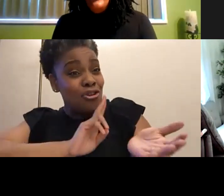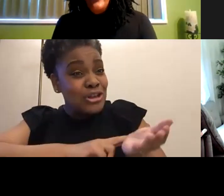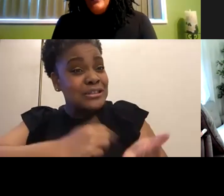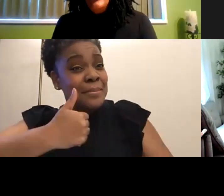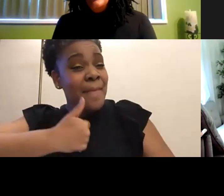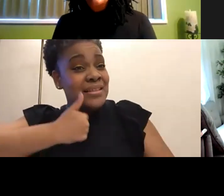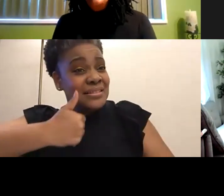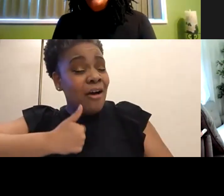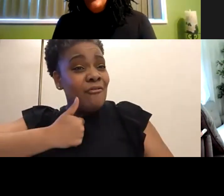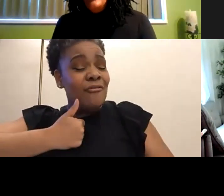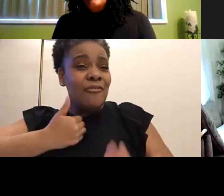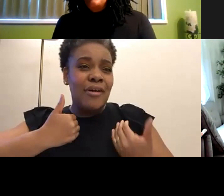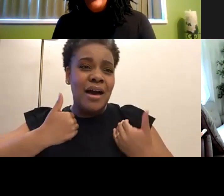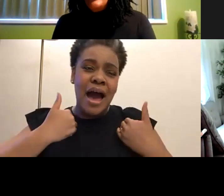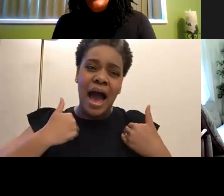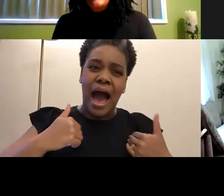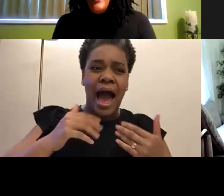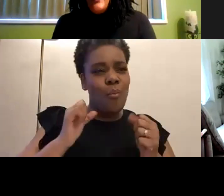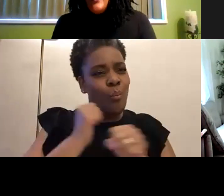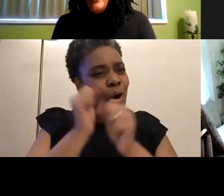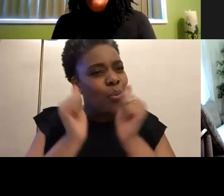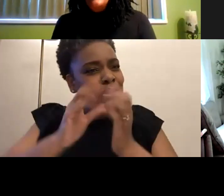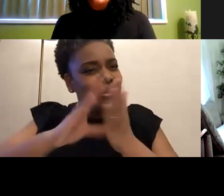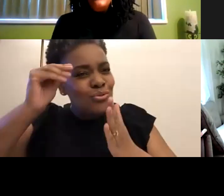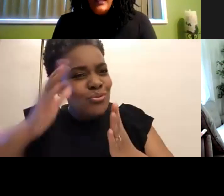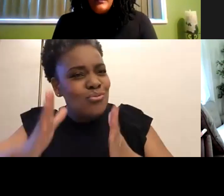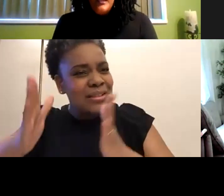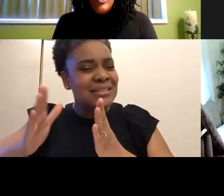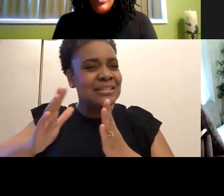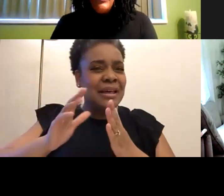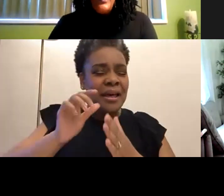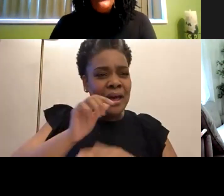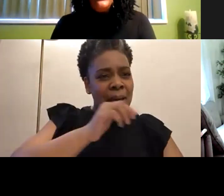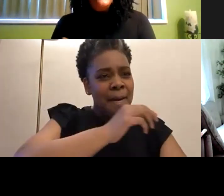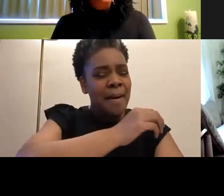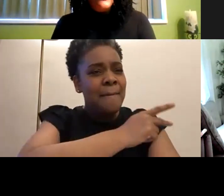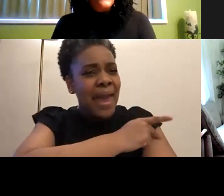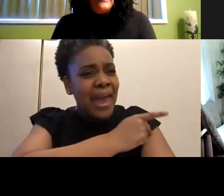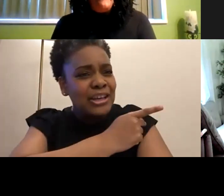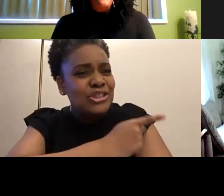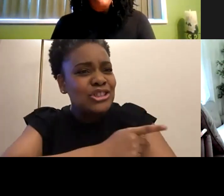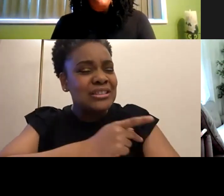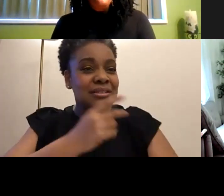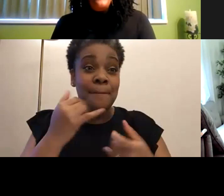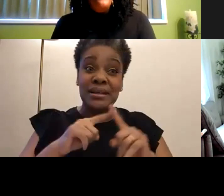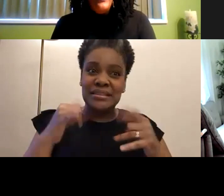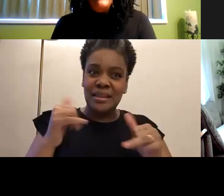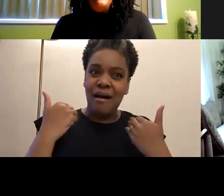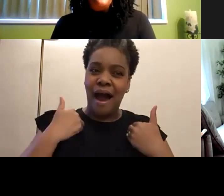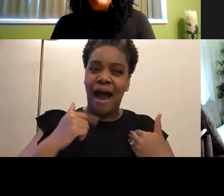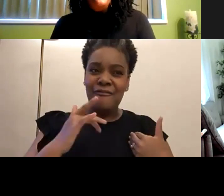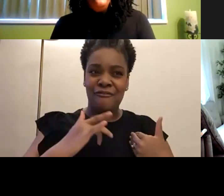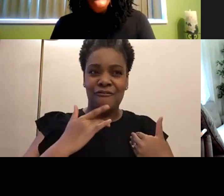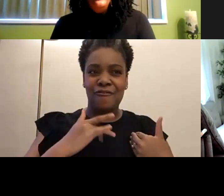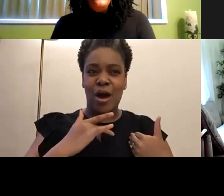my work field and with students and patients, I still was hesitant to take the vaccine. My